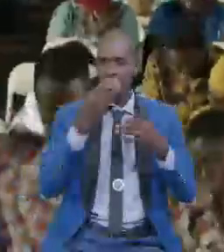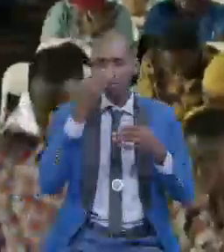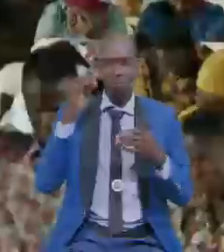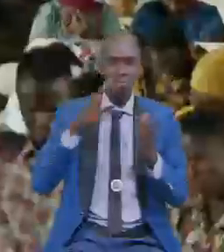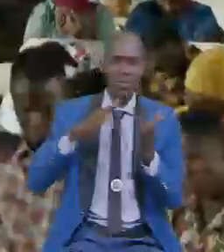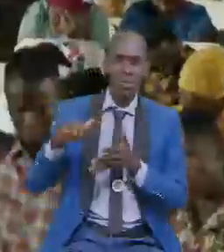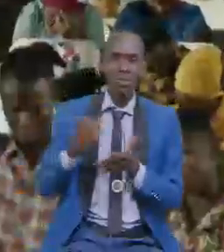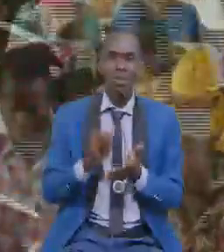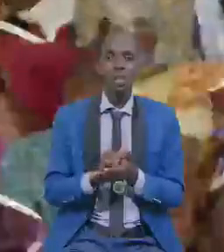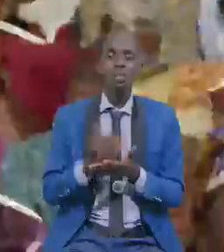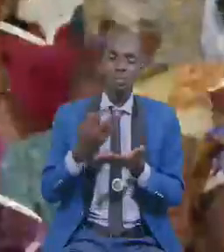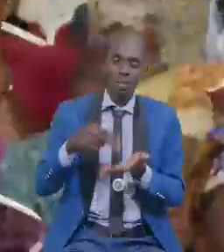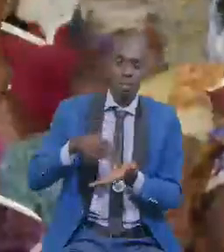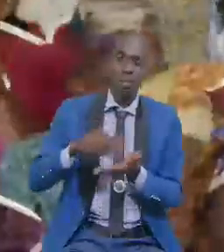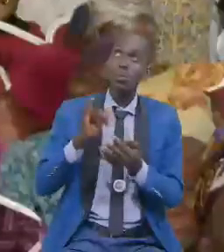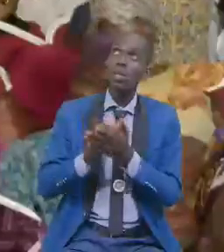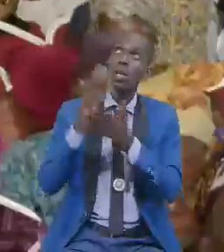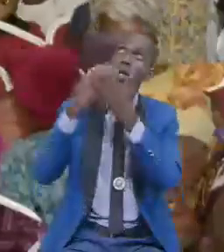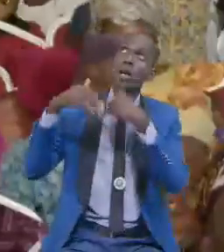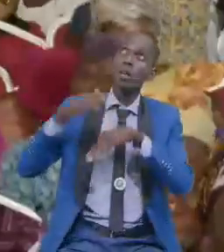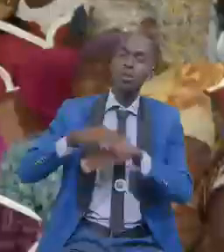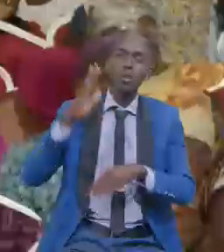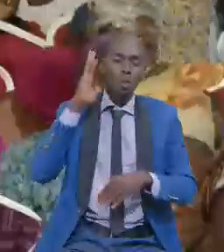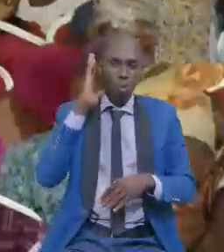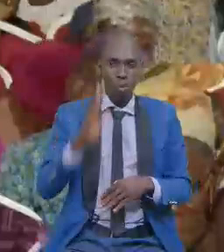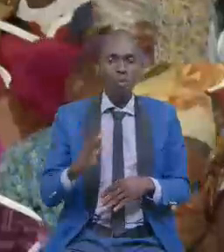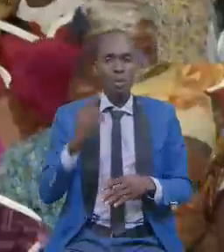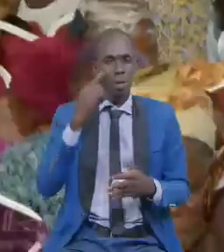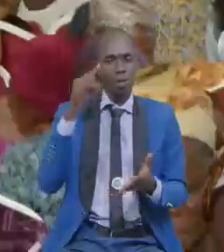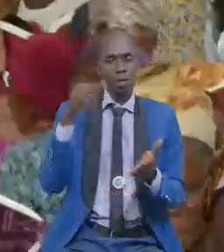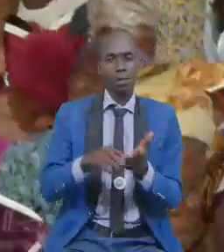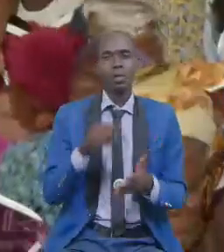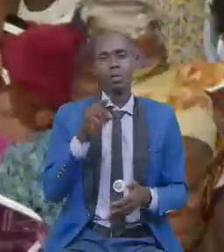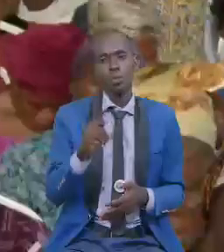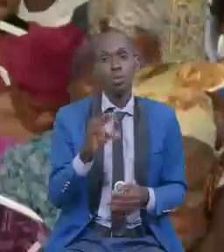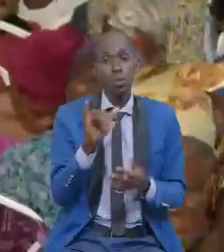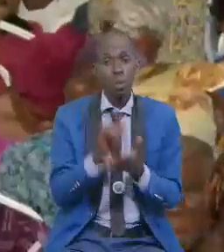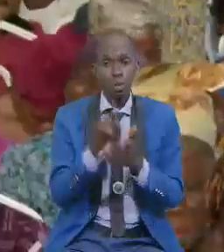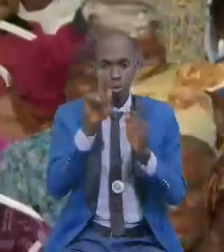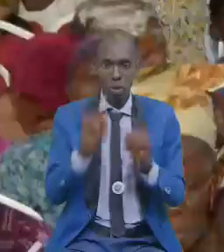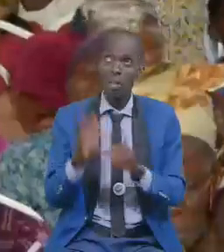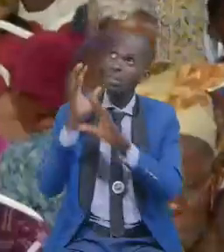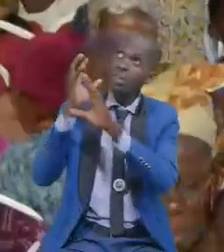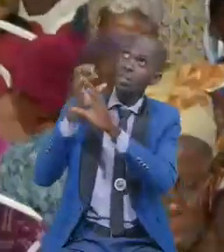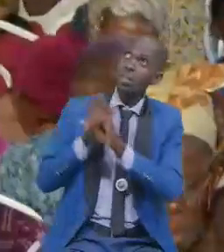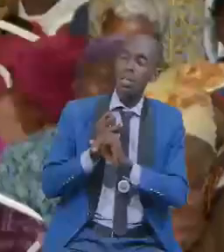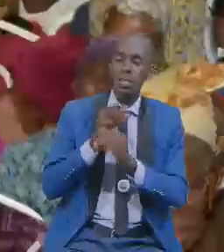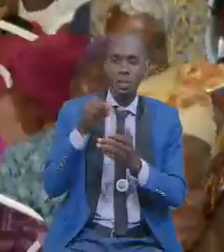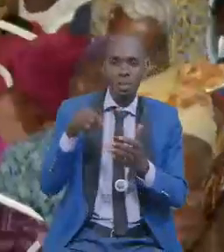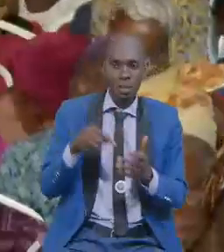up. So that you can have this genuine salvation from the